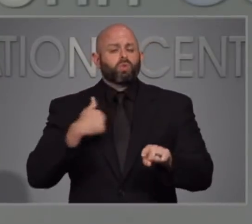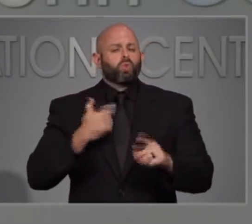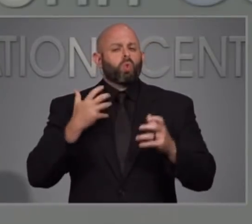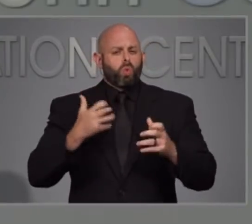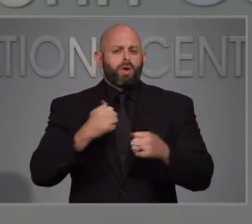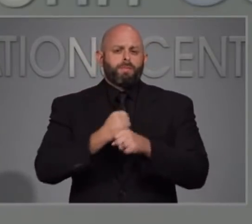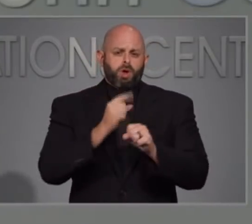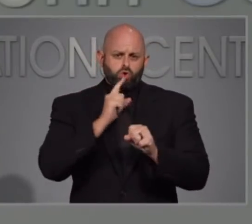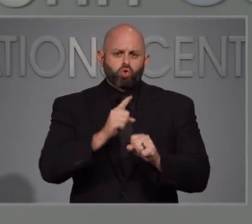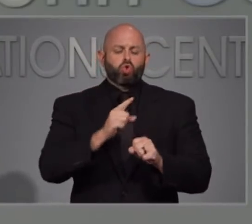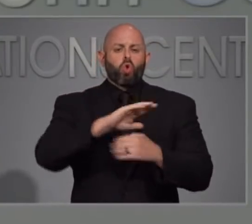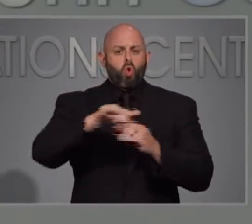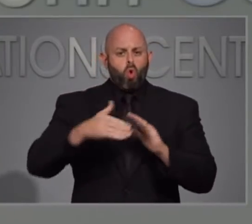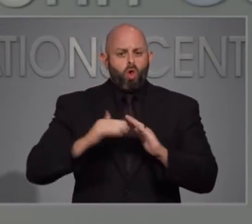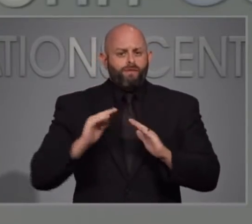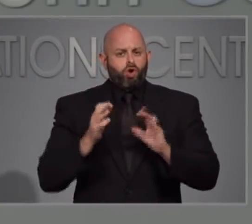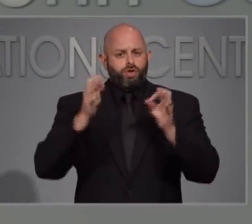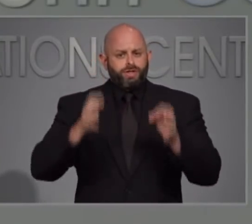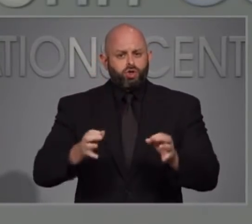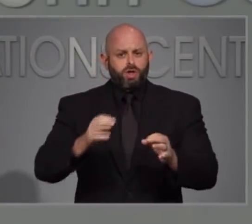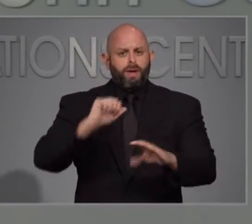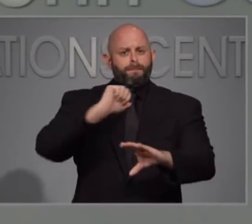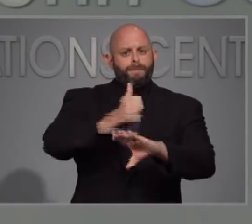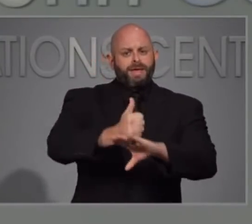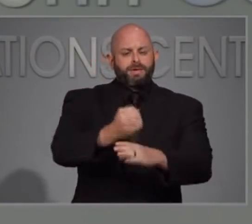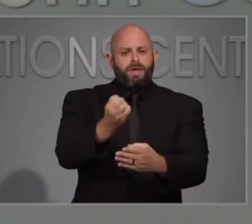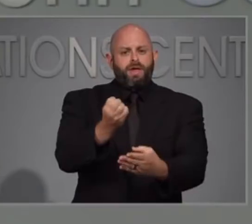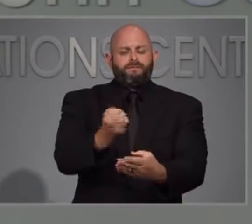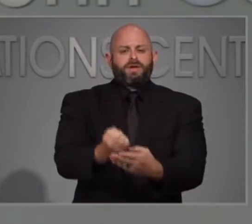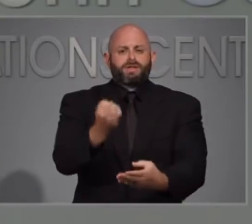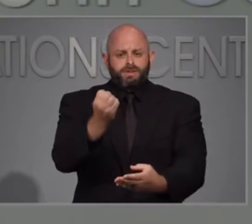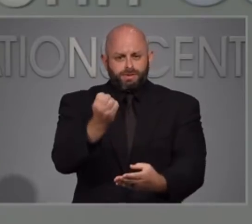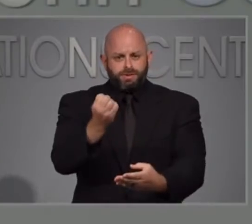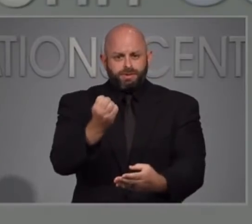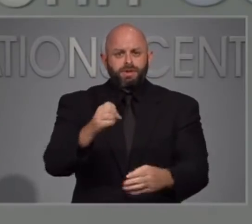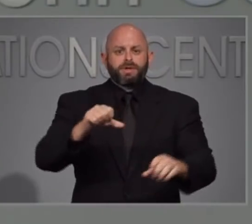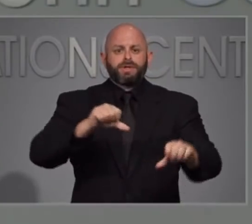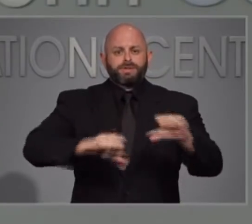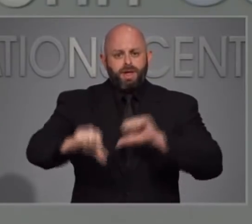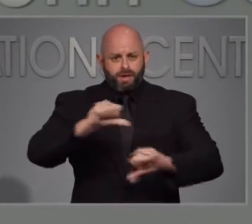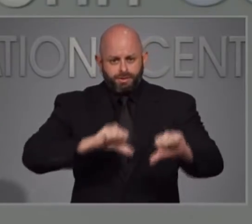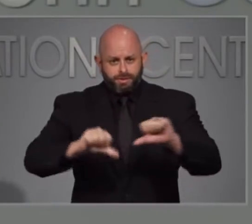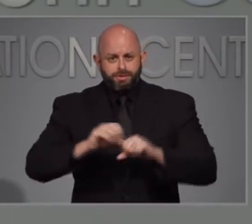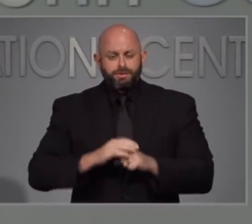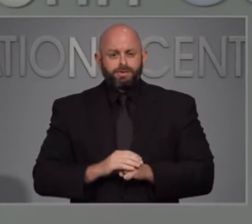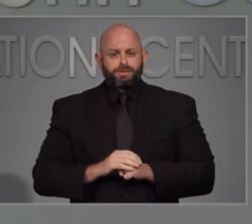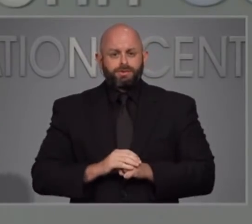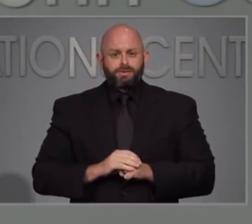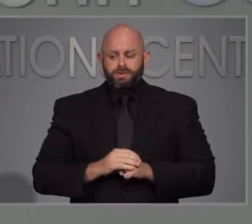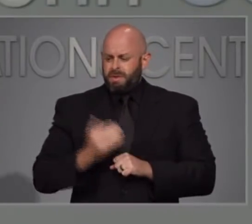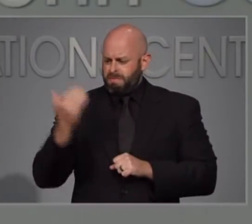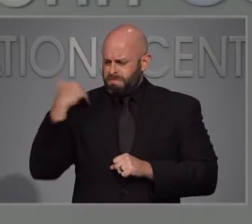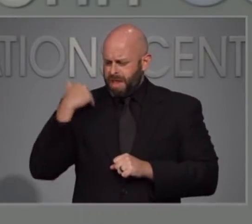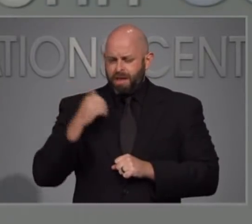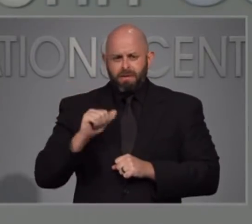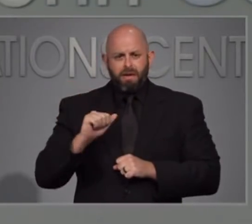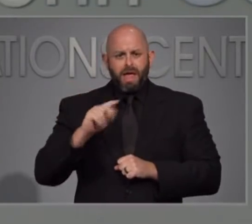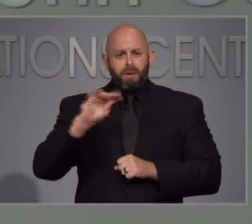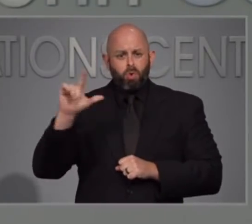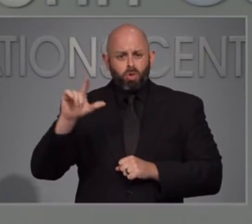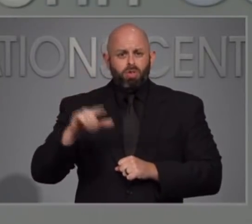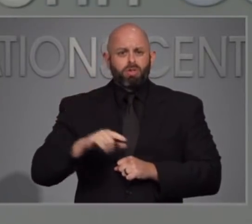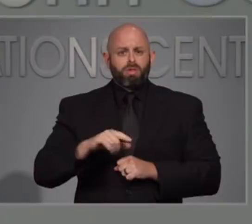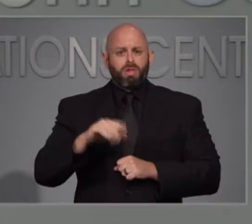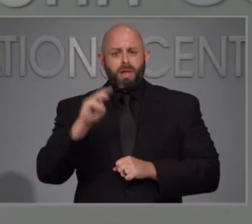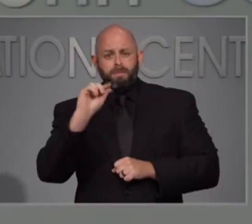evidence-based, and particularly for coronavirus, the early process, we really did not have data